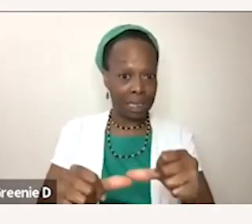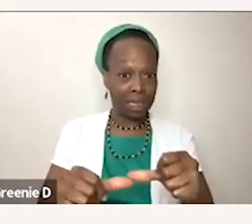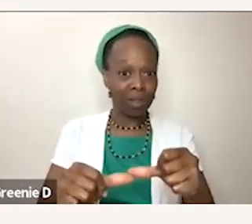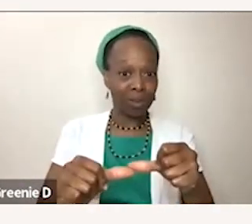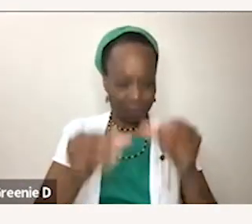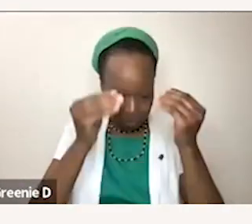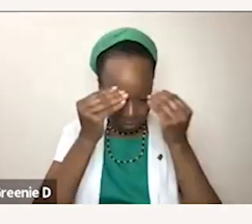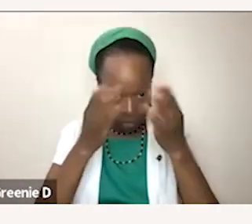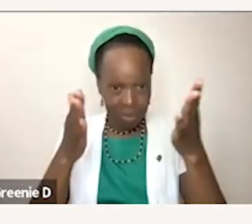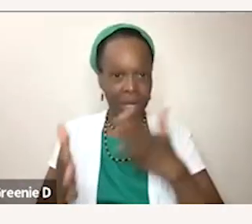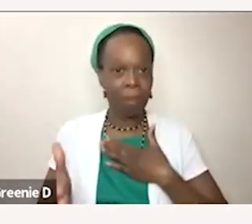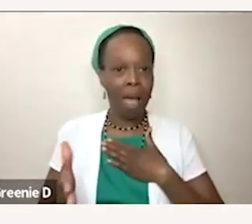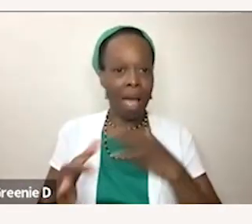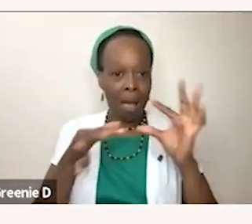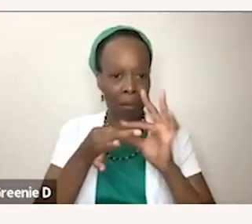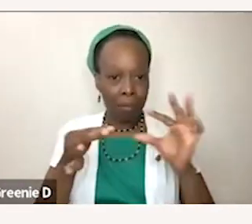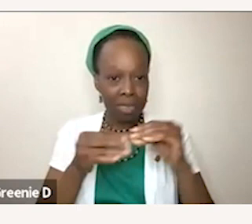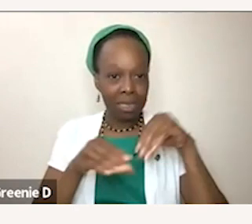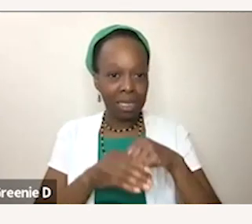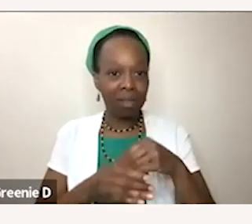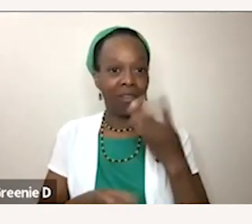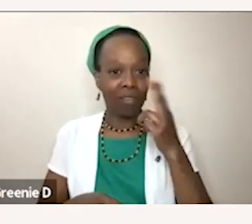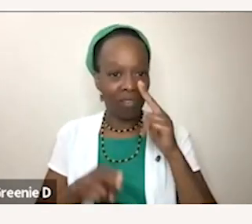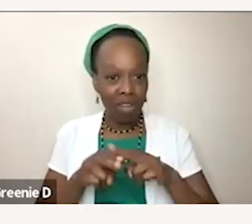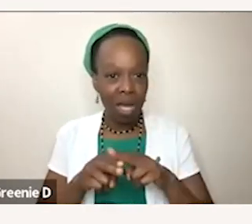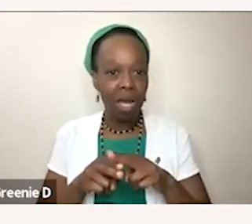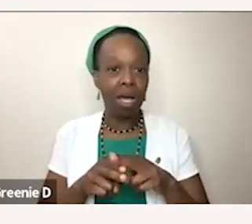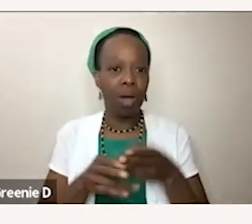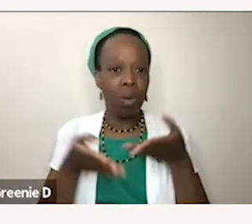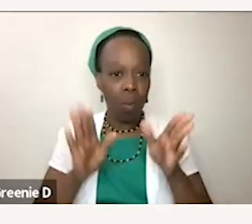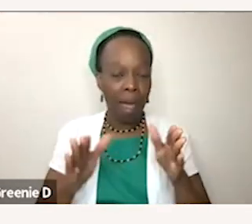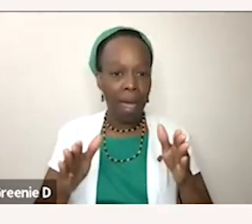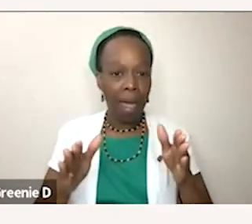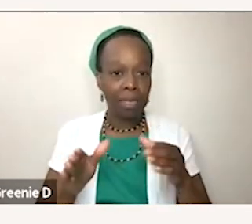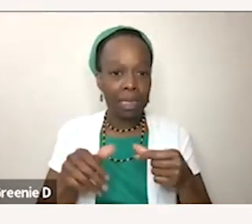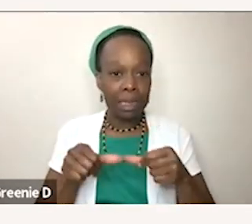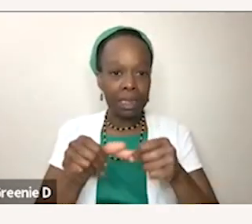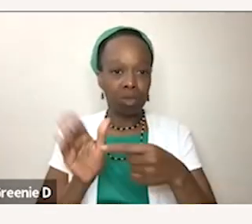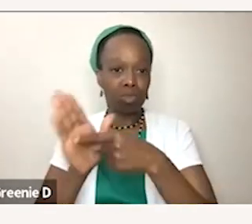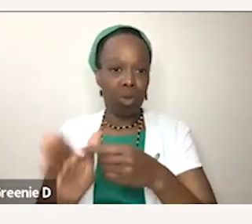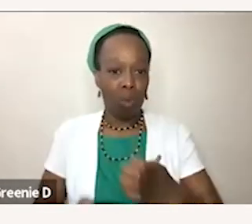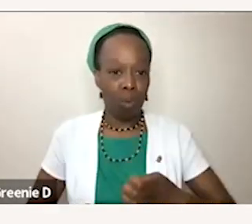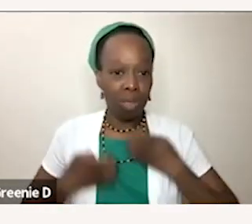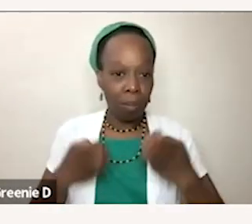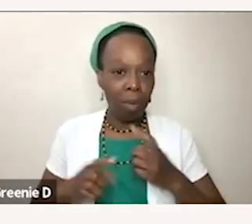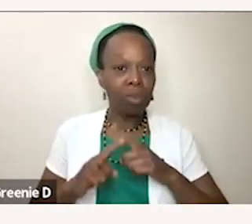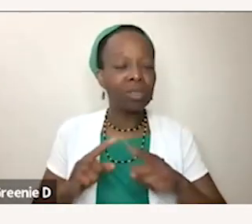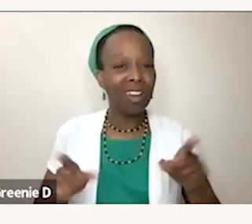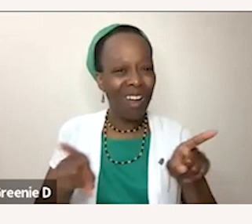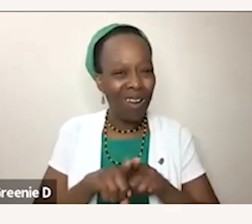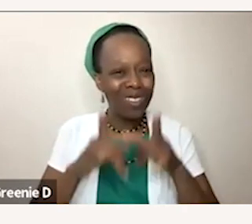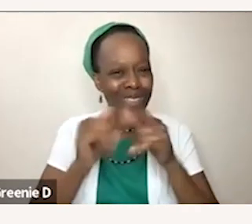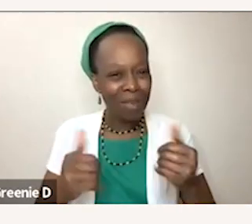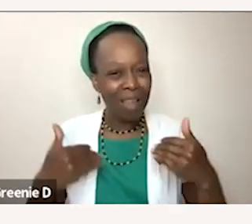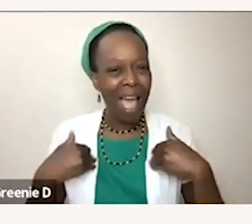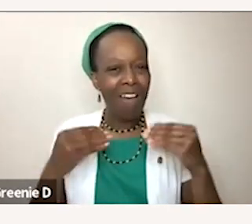really fun and appropriate way, or, have that emotion and do it and actually be more thoughtful. And I think precision is